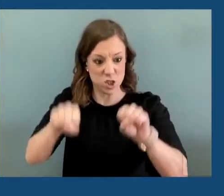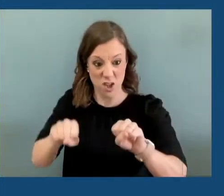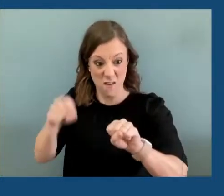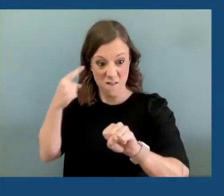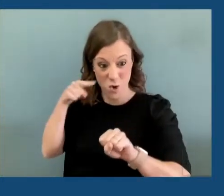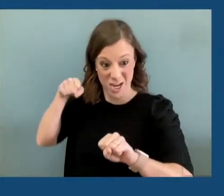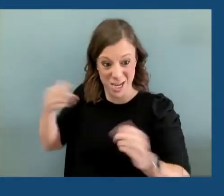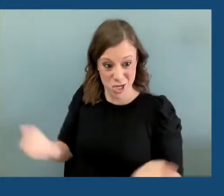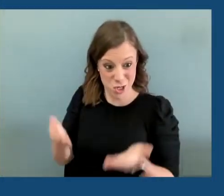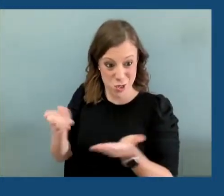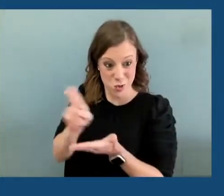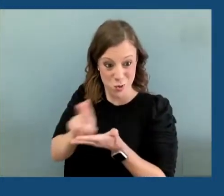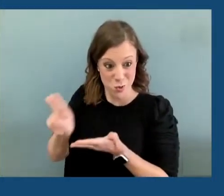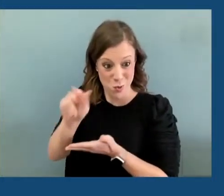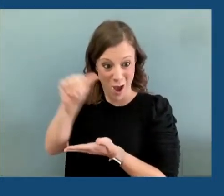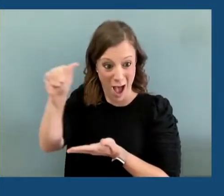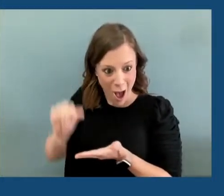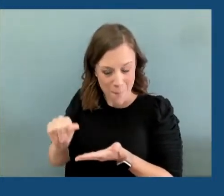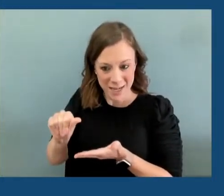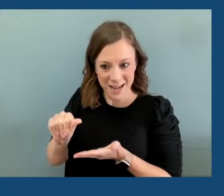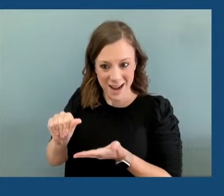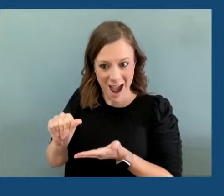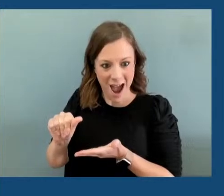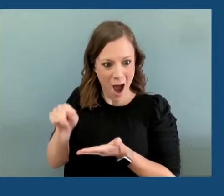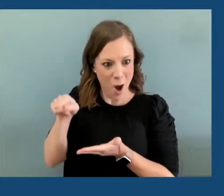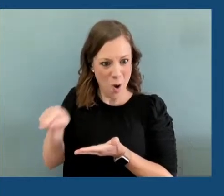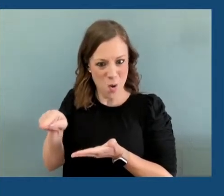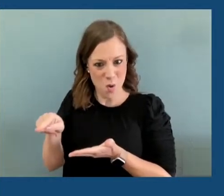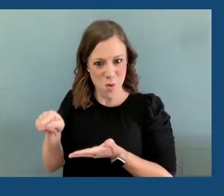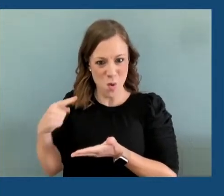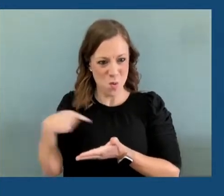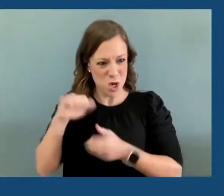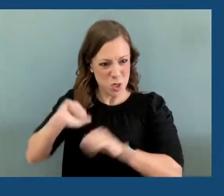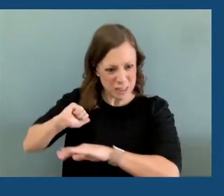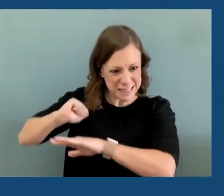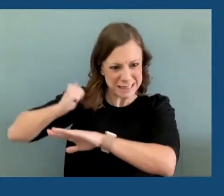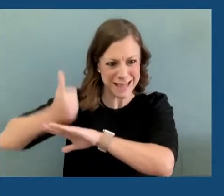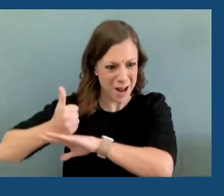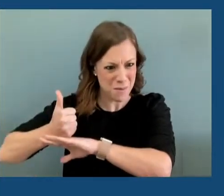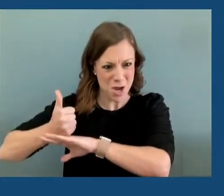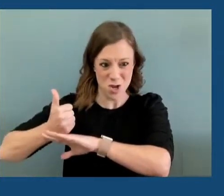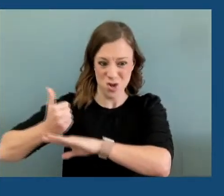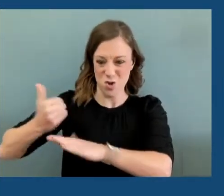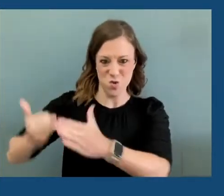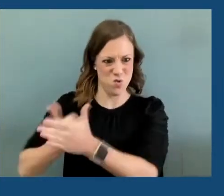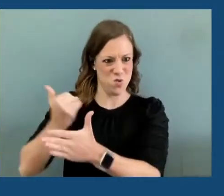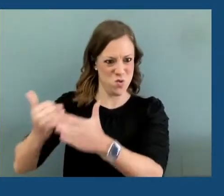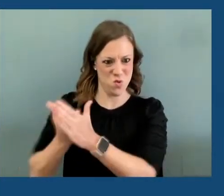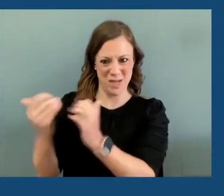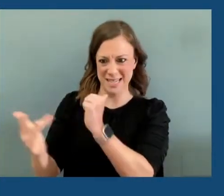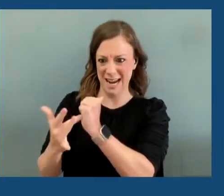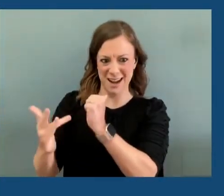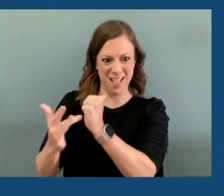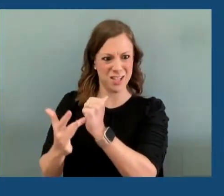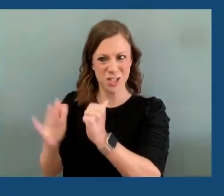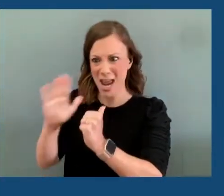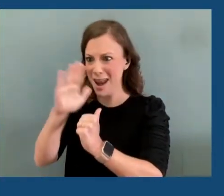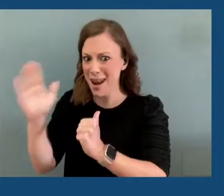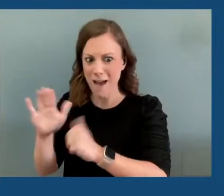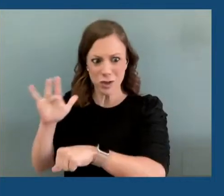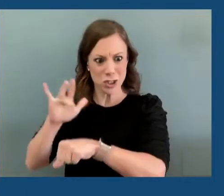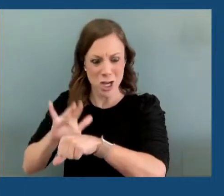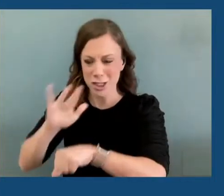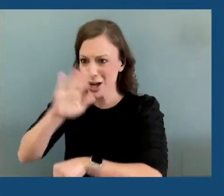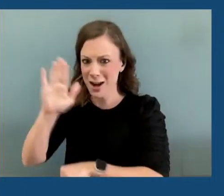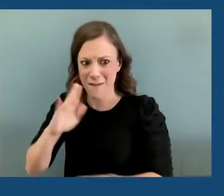they can be harnessed to go where no man or woman has gone before. But leadership matters, and I thank you for leading this